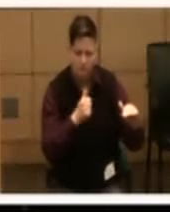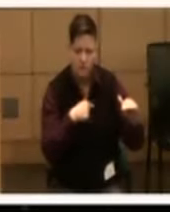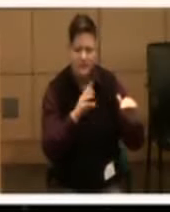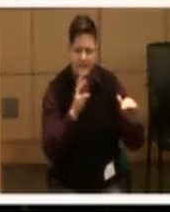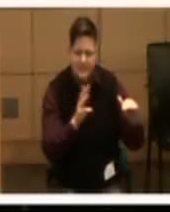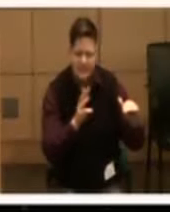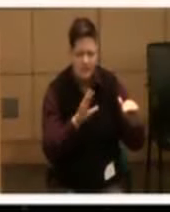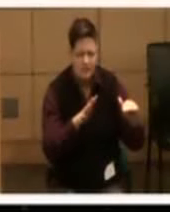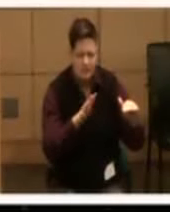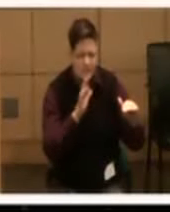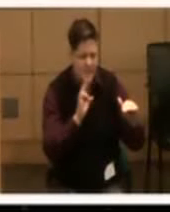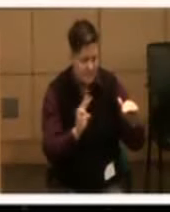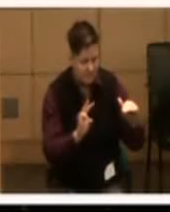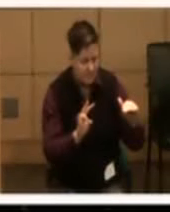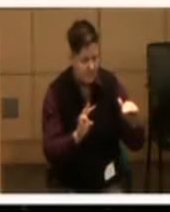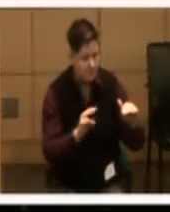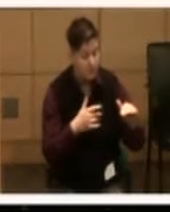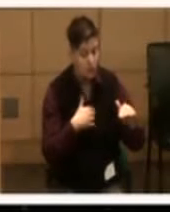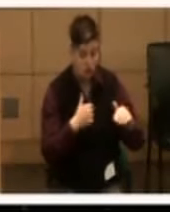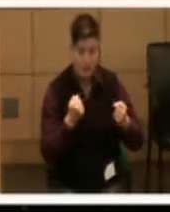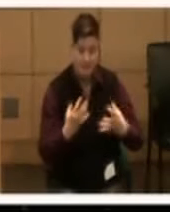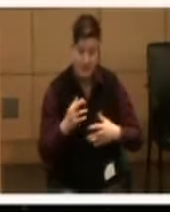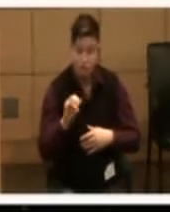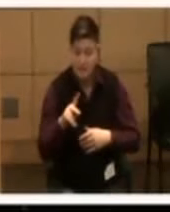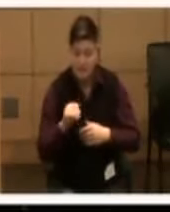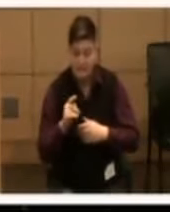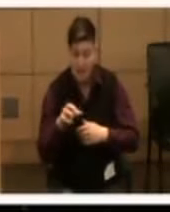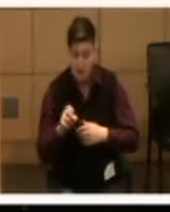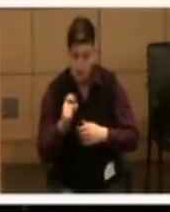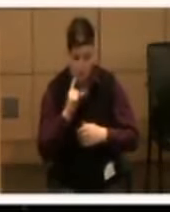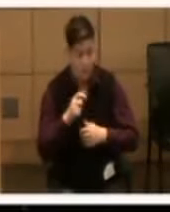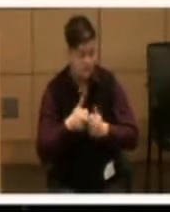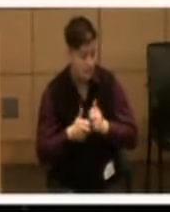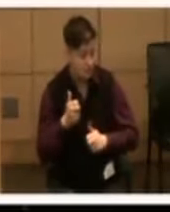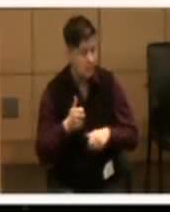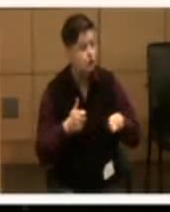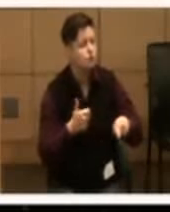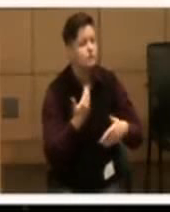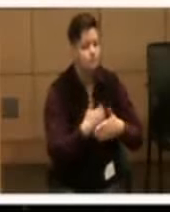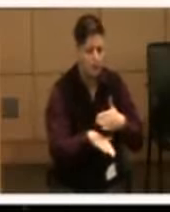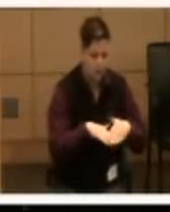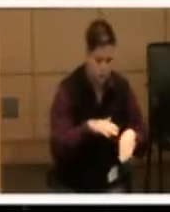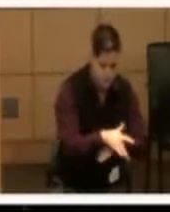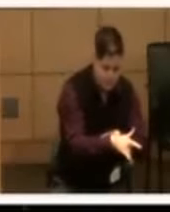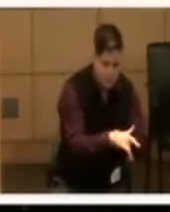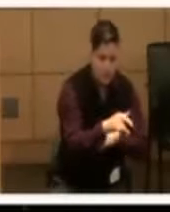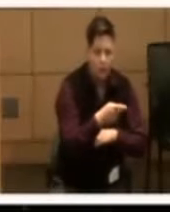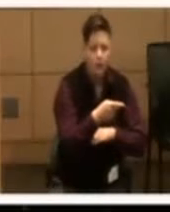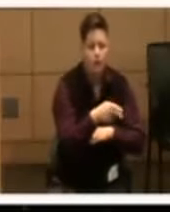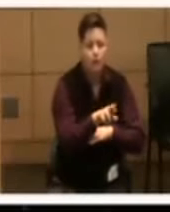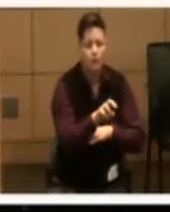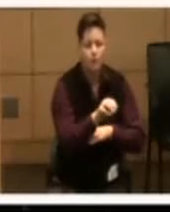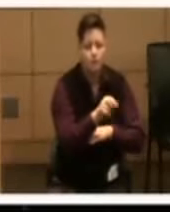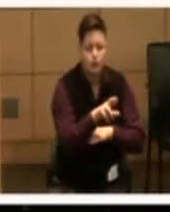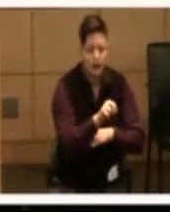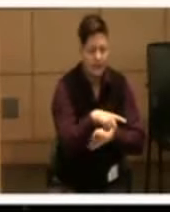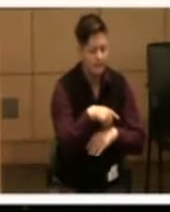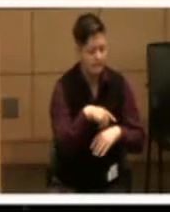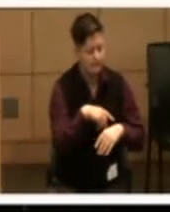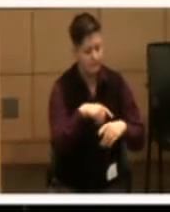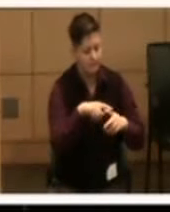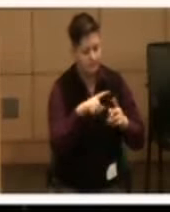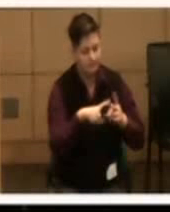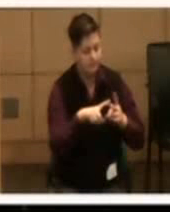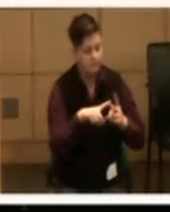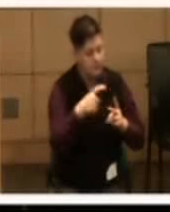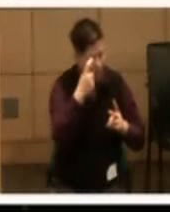for having difficulty, such as prematurity and kind of ongoing cognitive issues, and she just